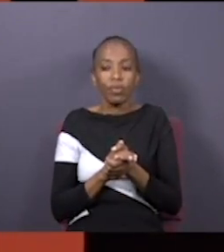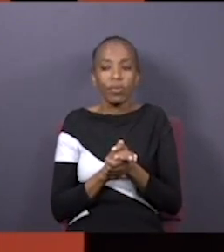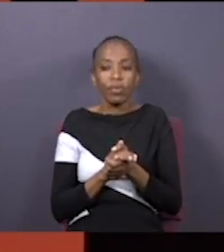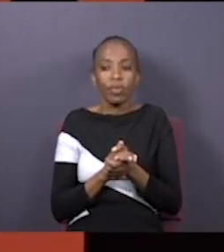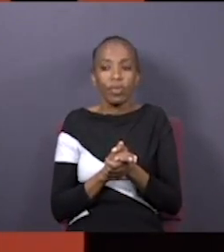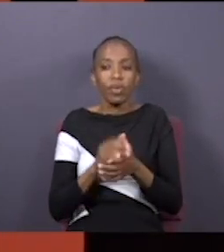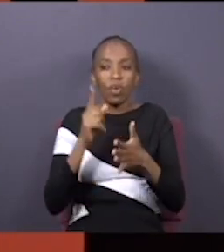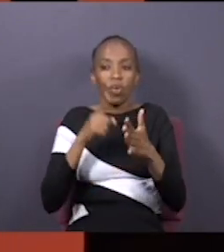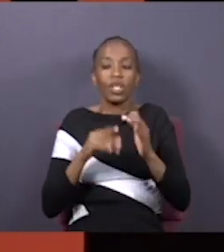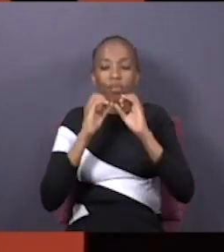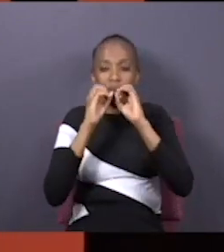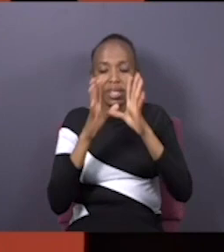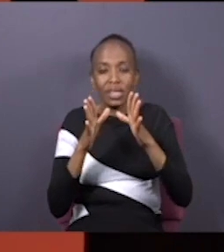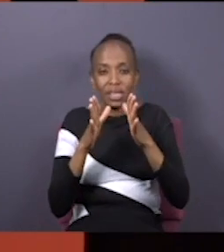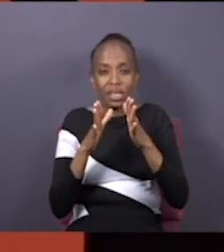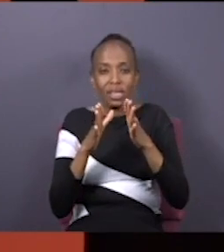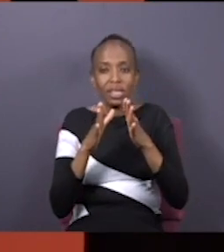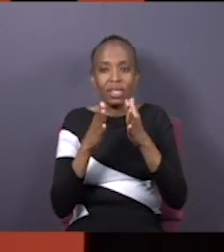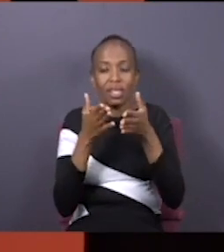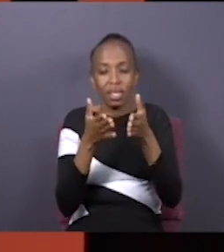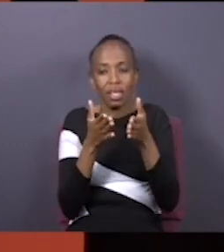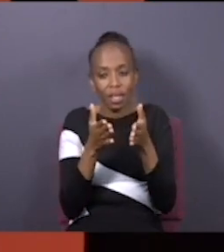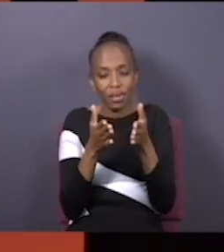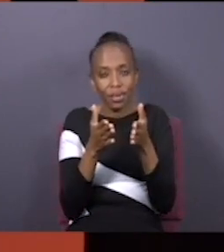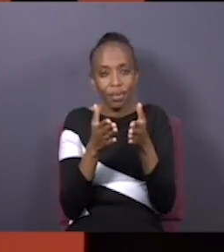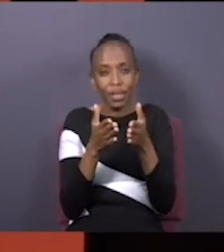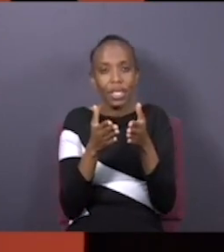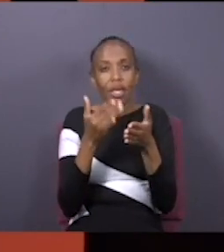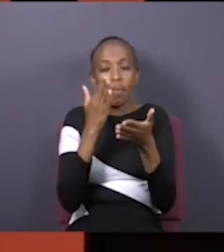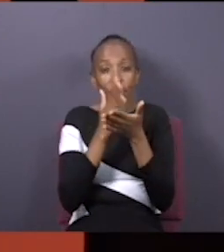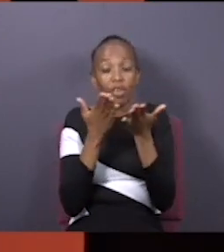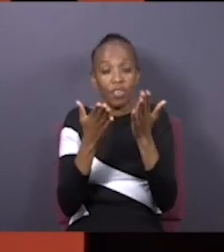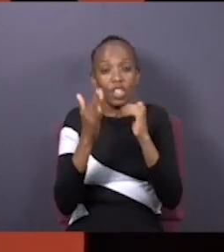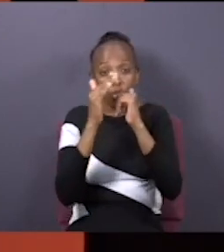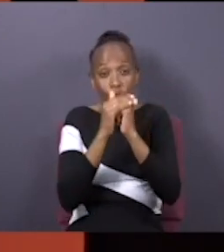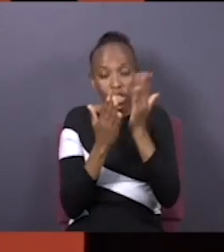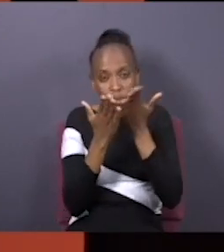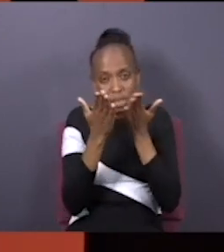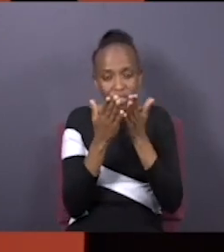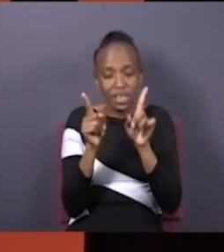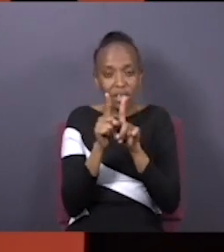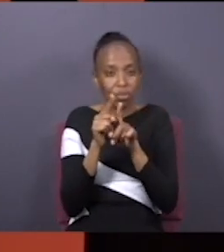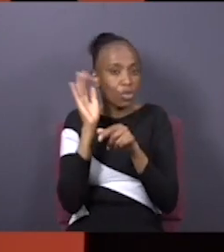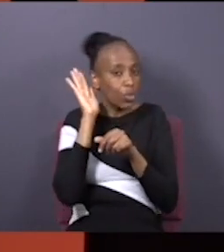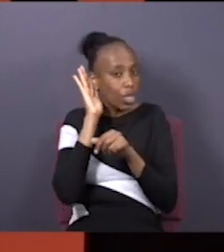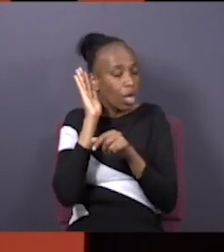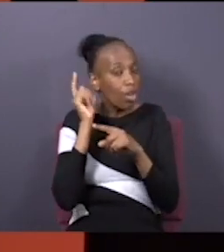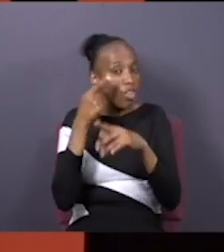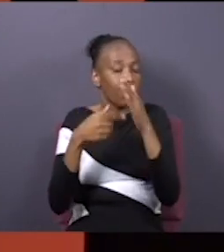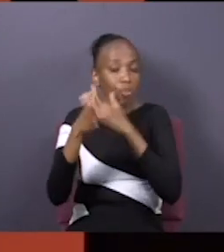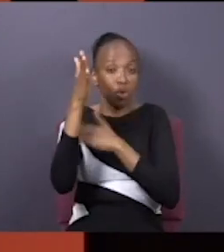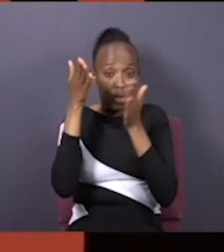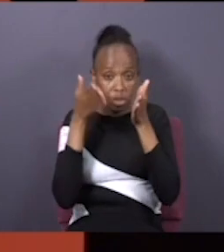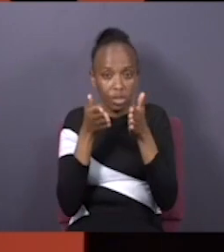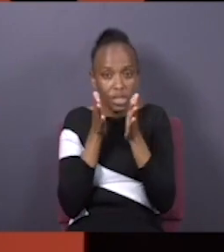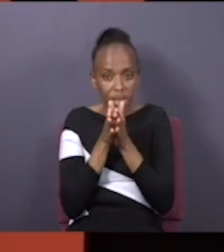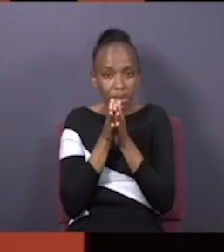Well, what a blessing it is. It has been just to be part of this worship service and to hear from God